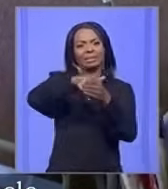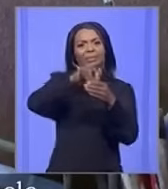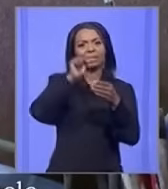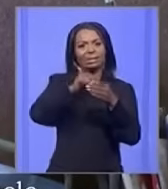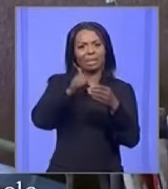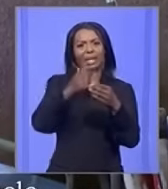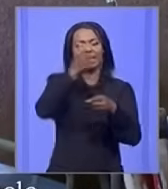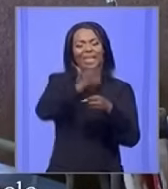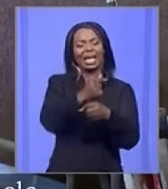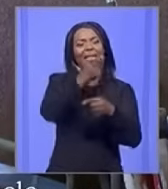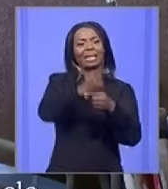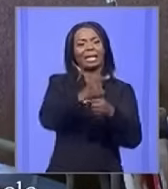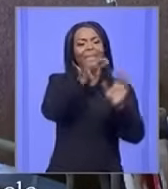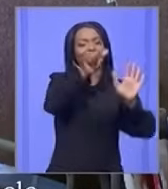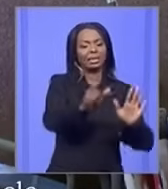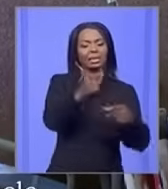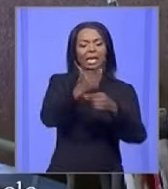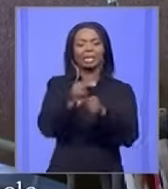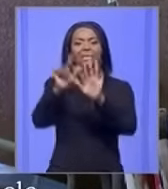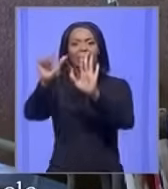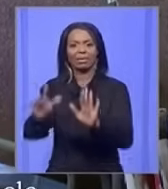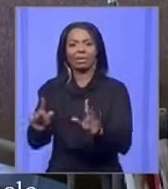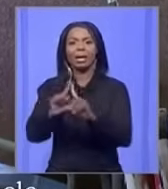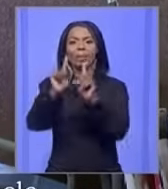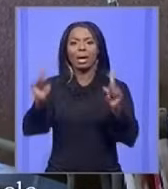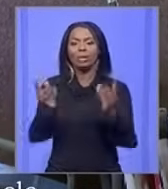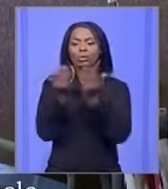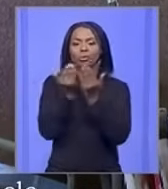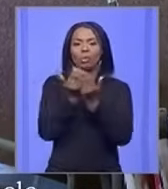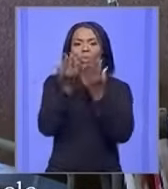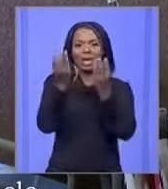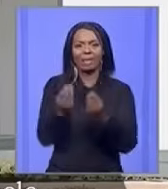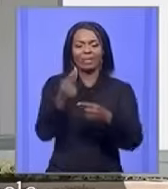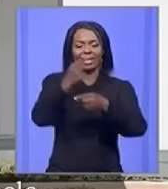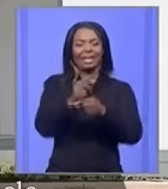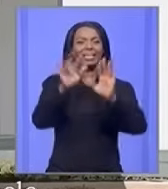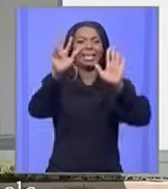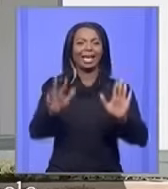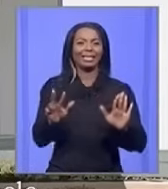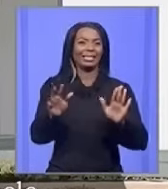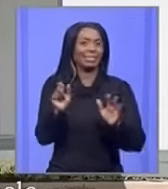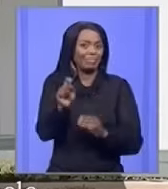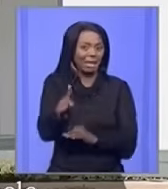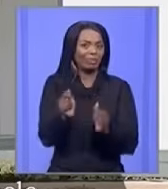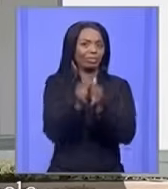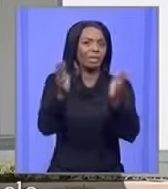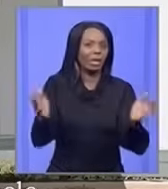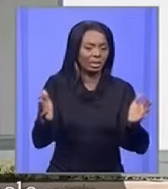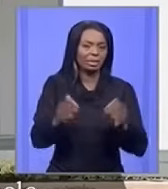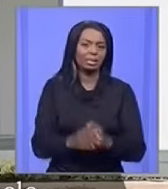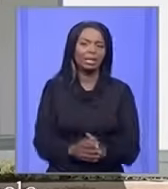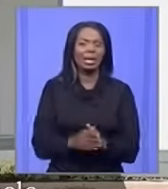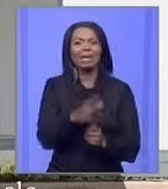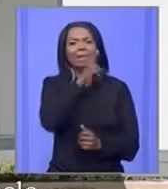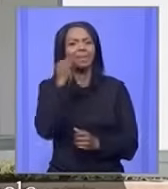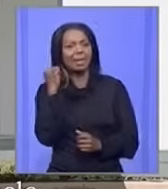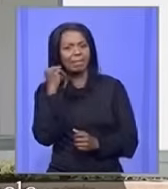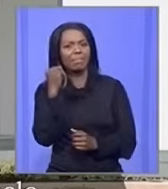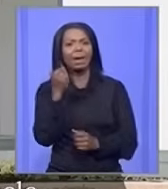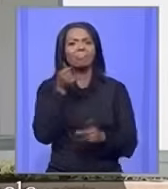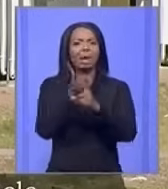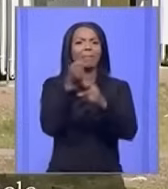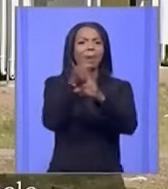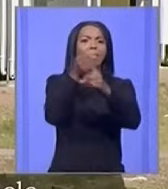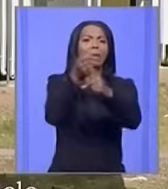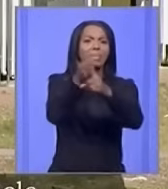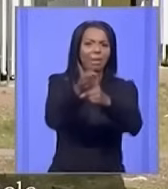tsa grade 6 le grade 7 empa sekolo sona se qala ka grade 8. Se makatsang ke lebitso kgatelopele hobane